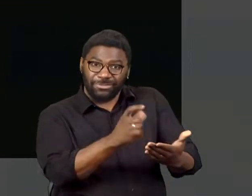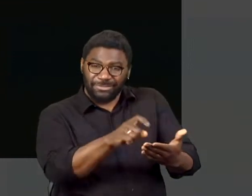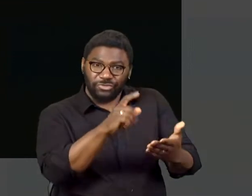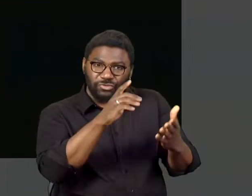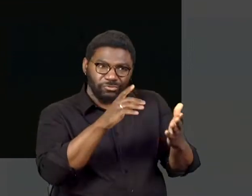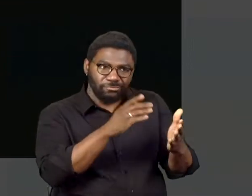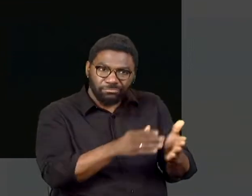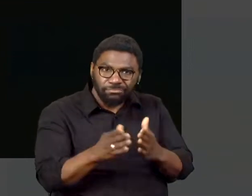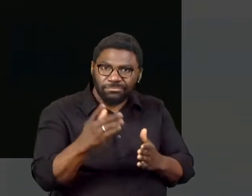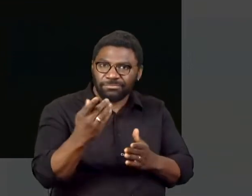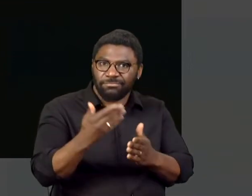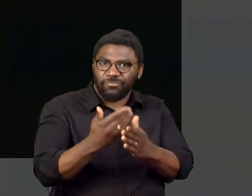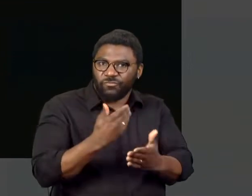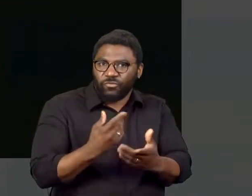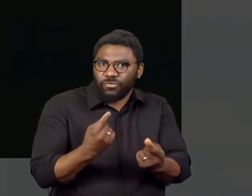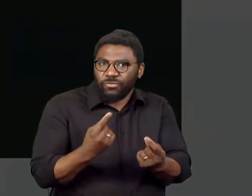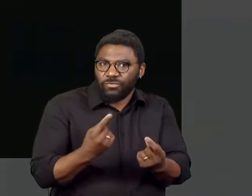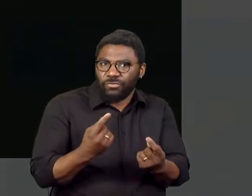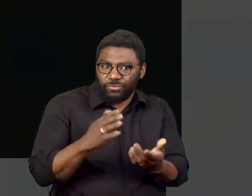eggs?